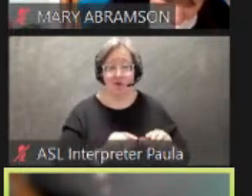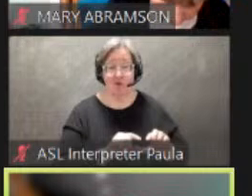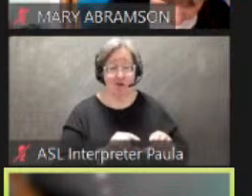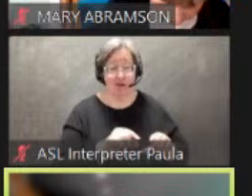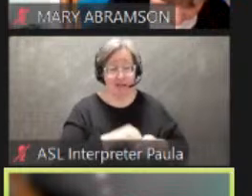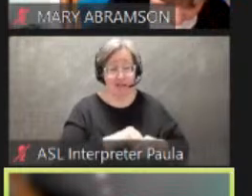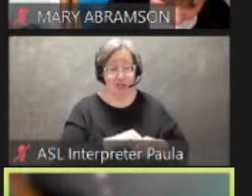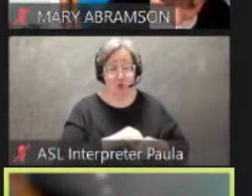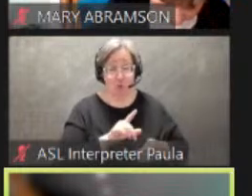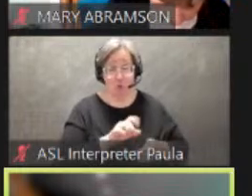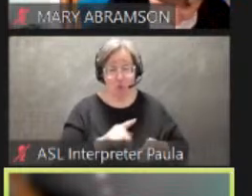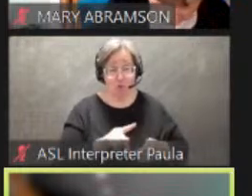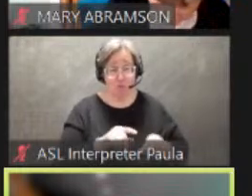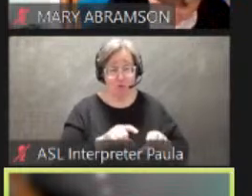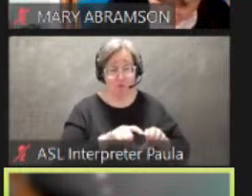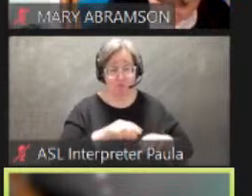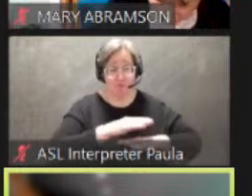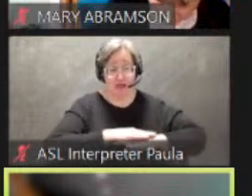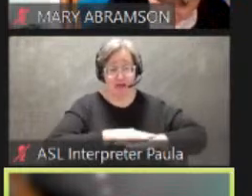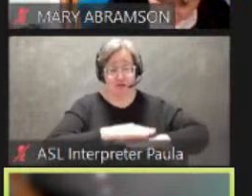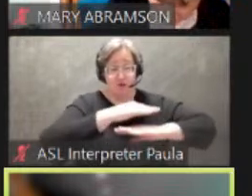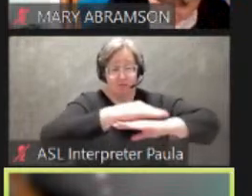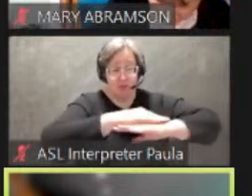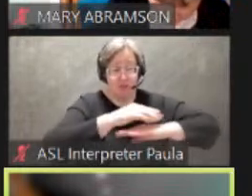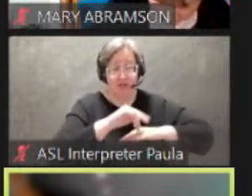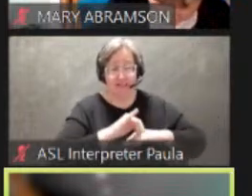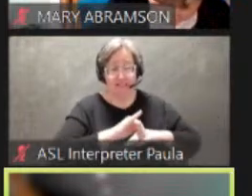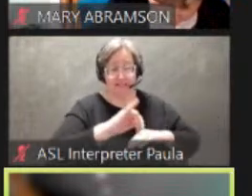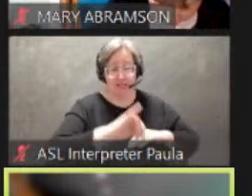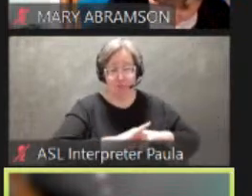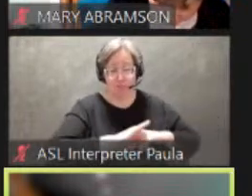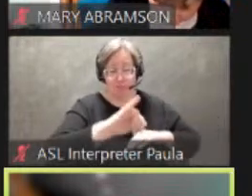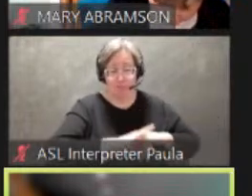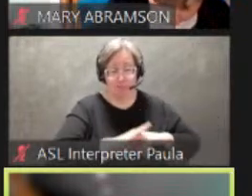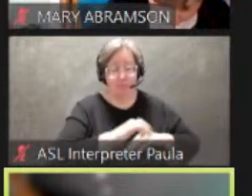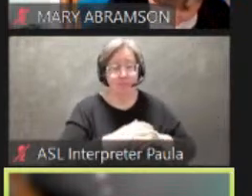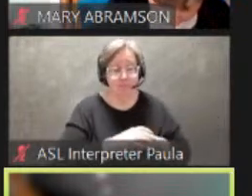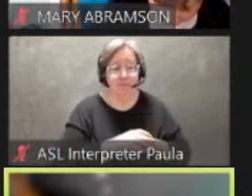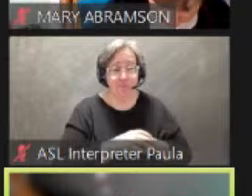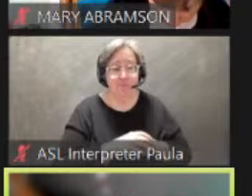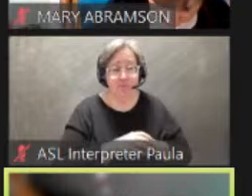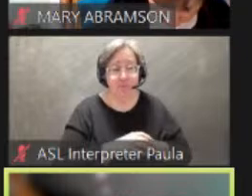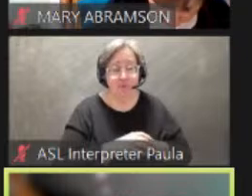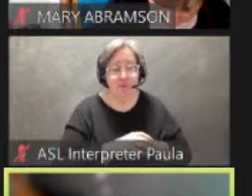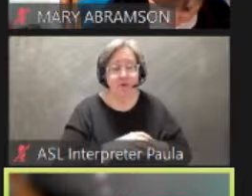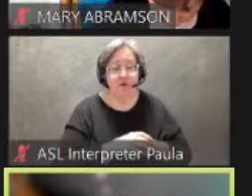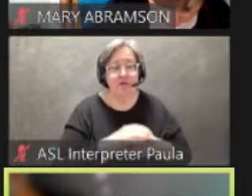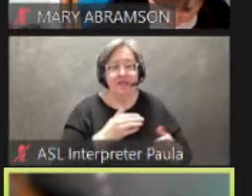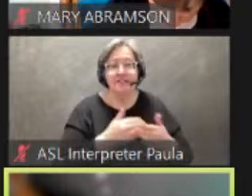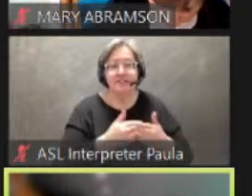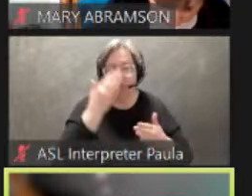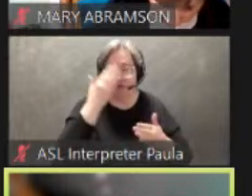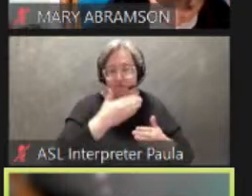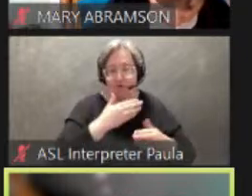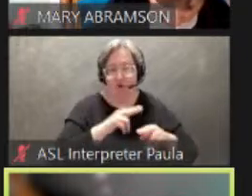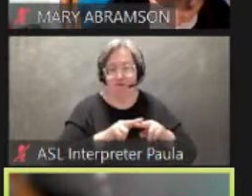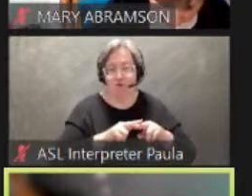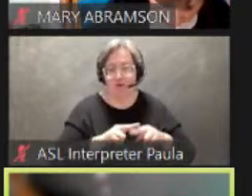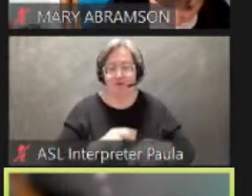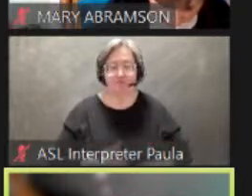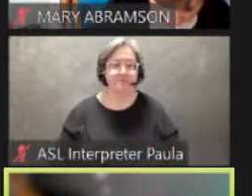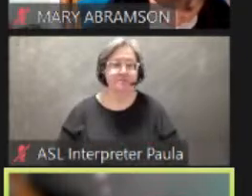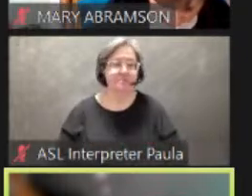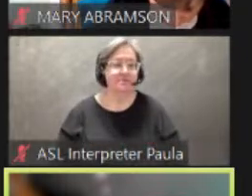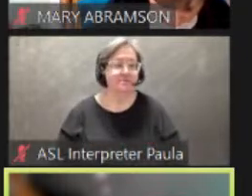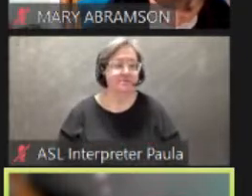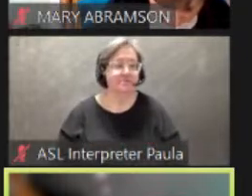inner loop platform, same thing mirrored, the benches are located towards the front of the train. Next